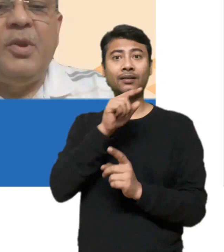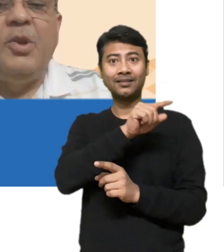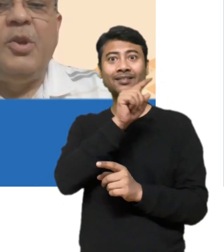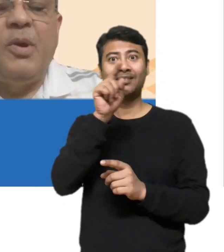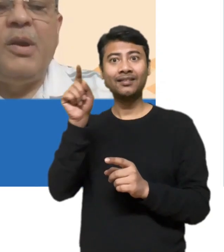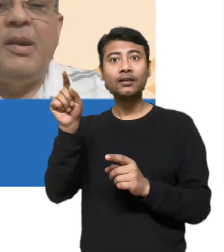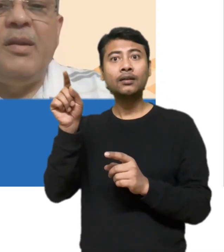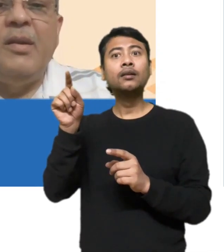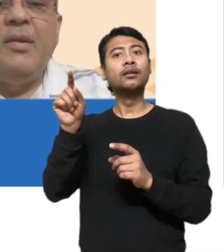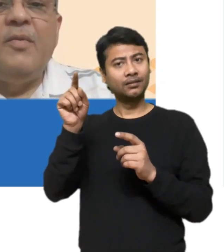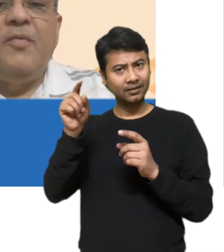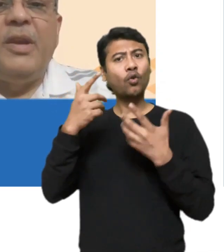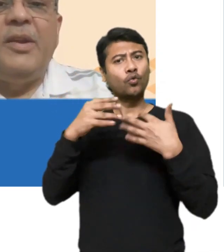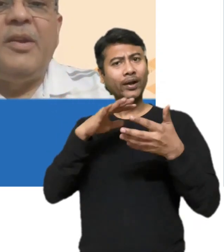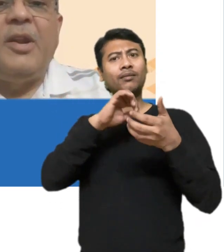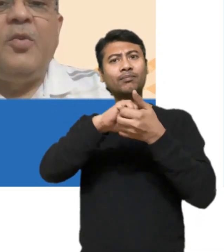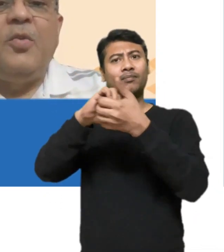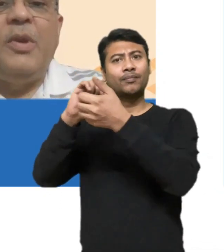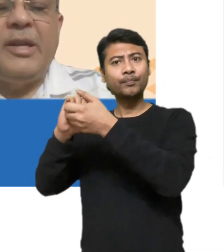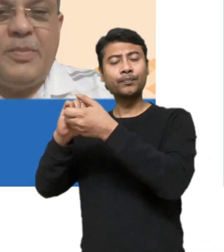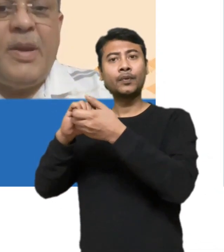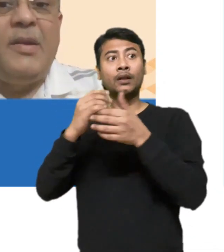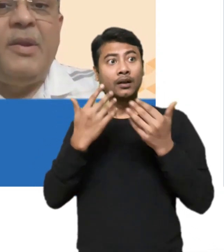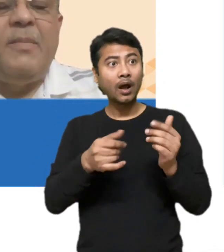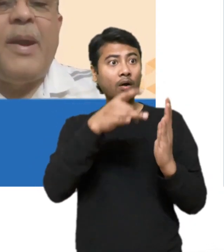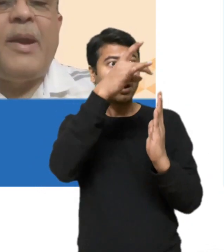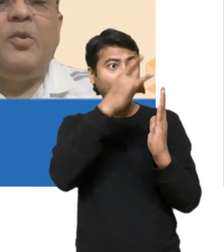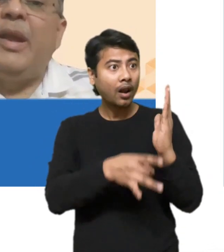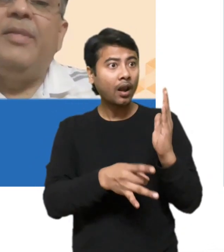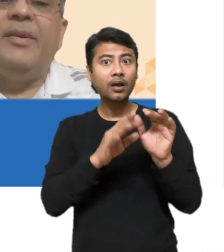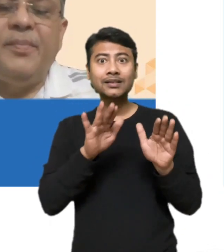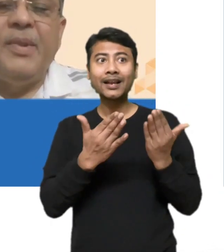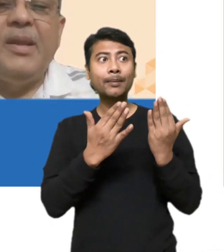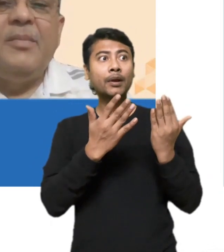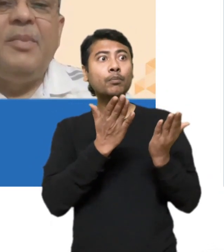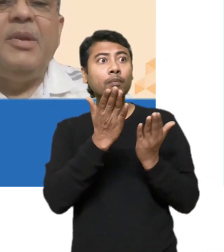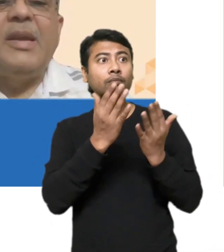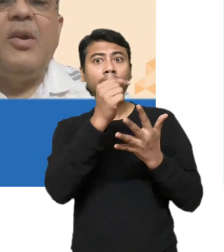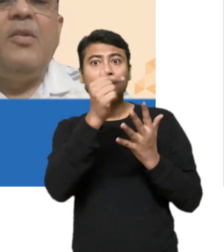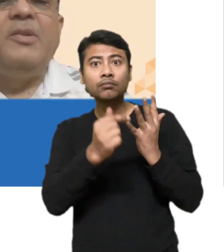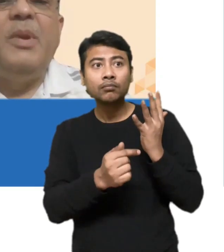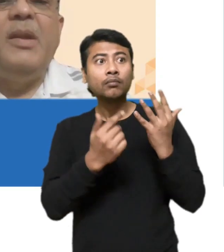definitely, knowing your model, we yeah, can try to expand our impact together,